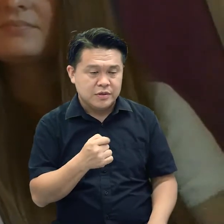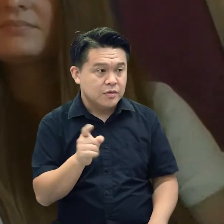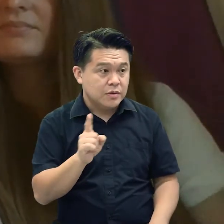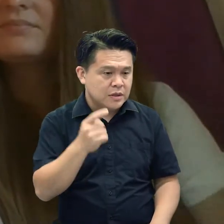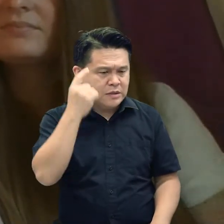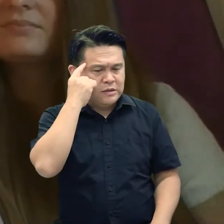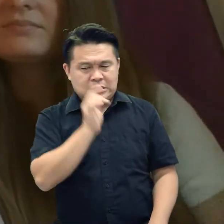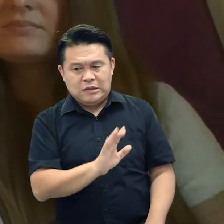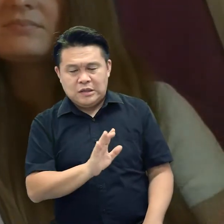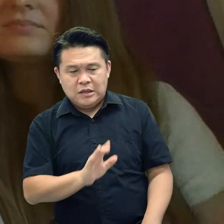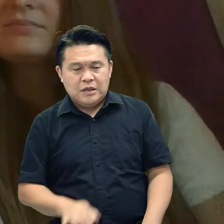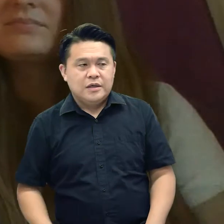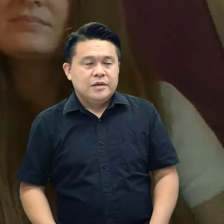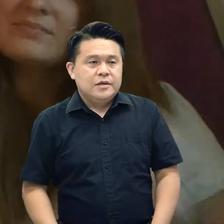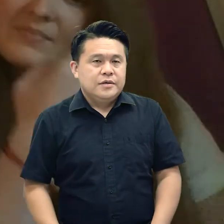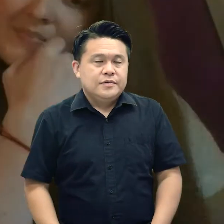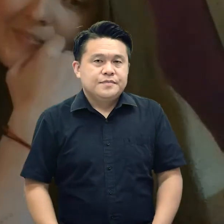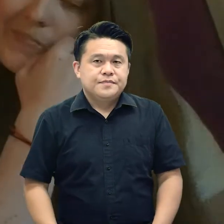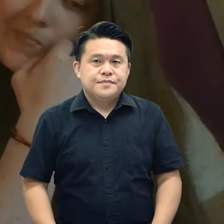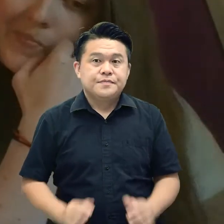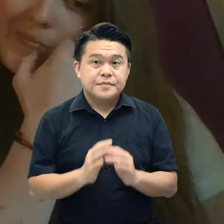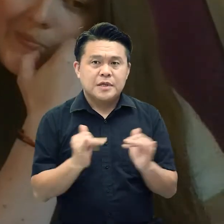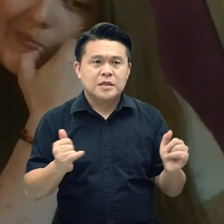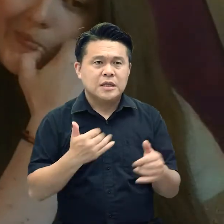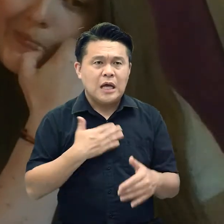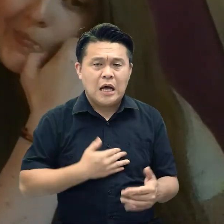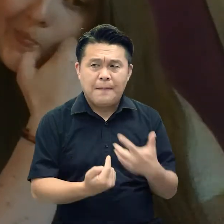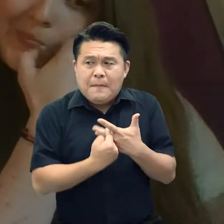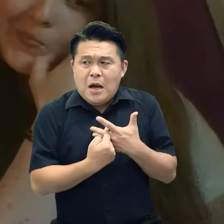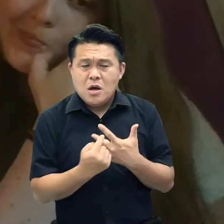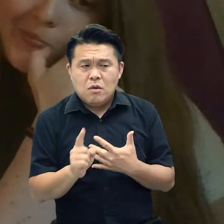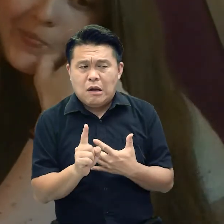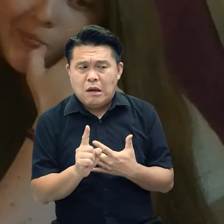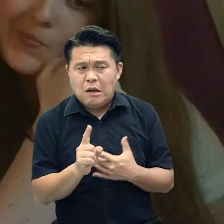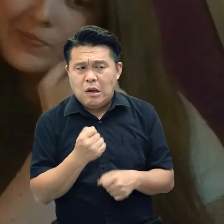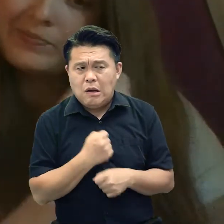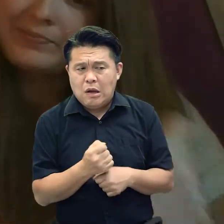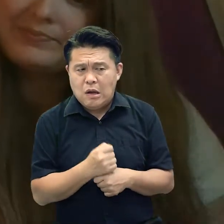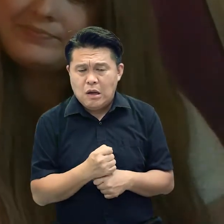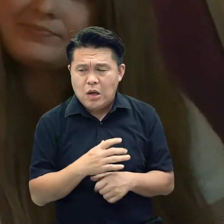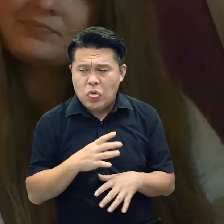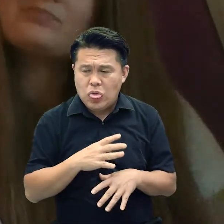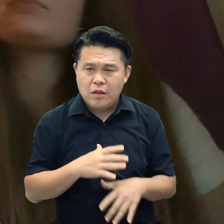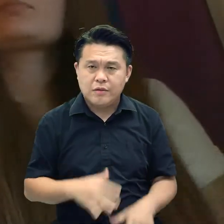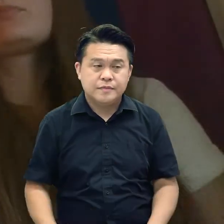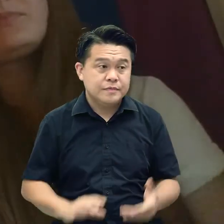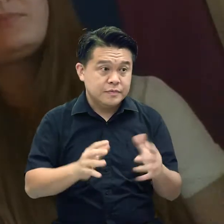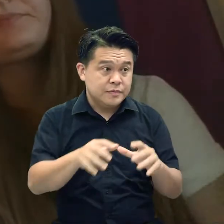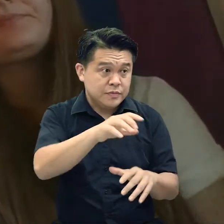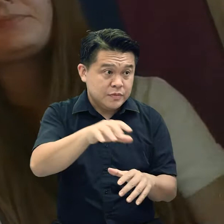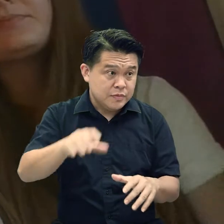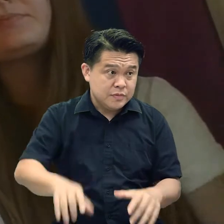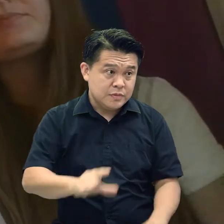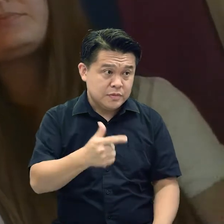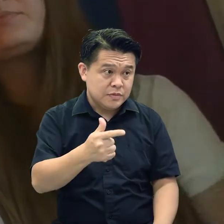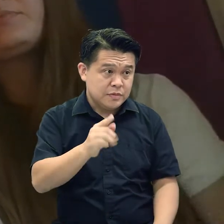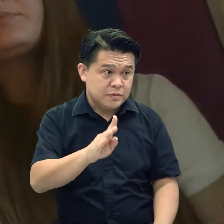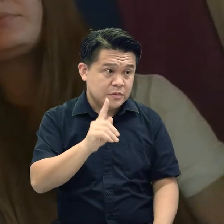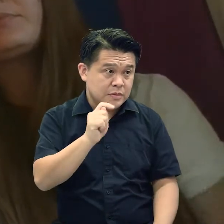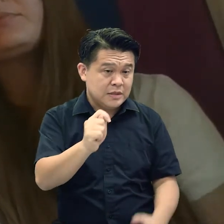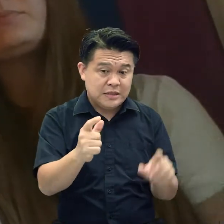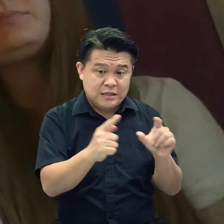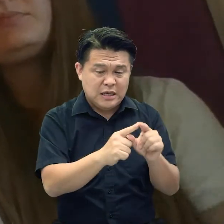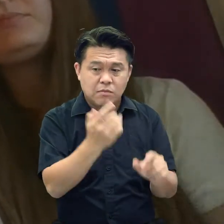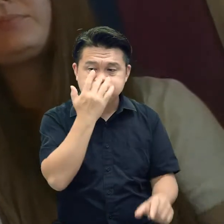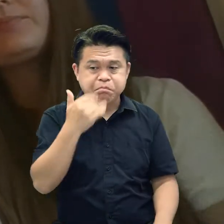in Indonesia. So it was just, I couldn't even think about it, because I